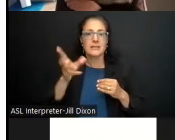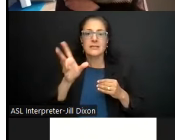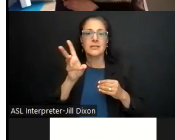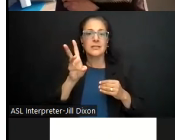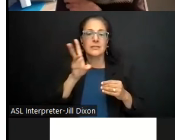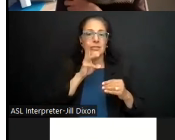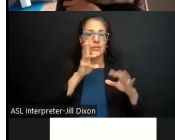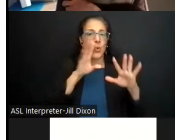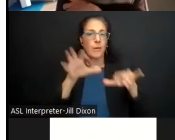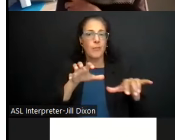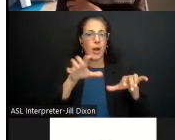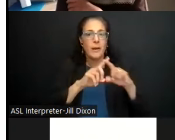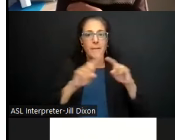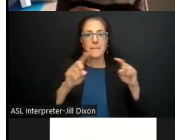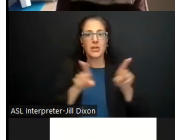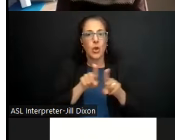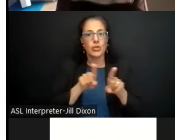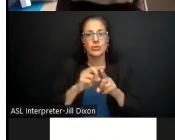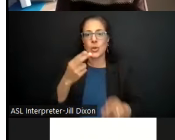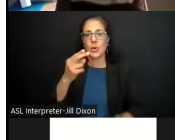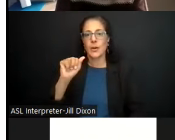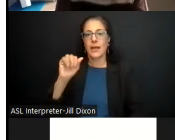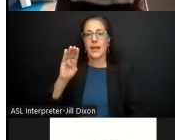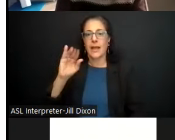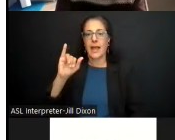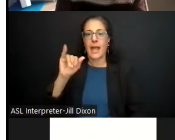habitat connections as well. Love that.